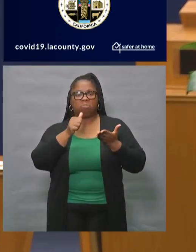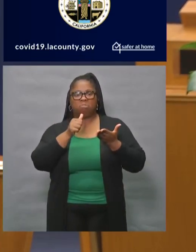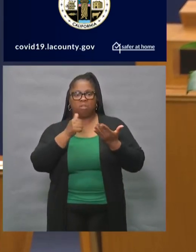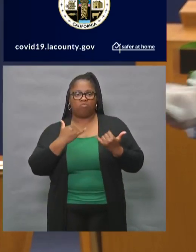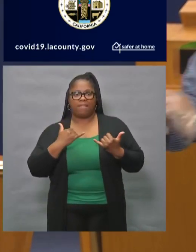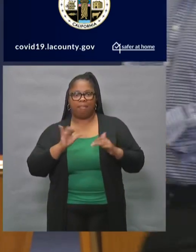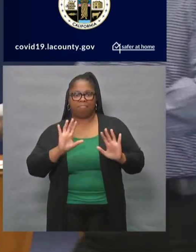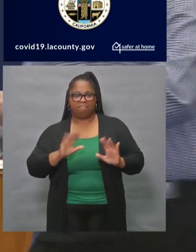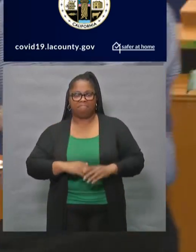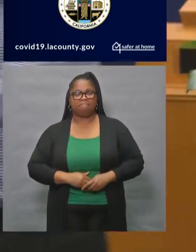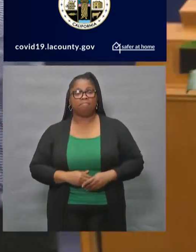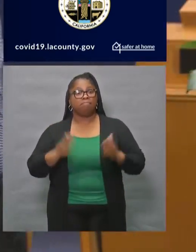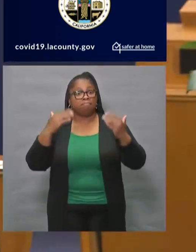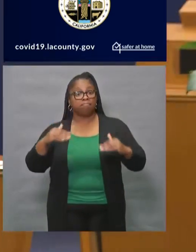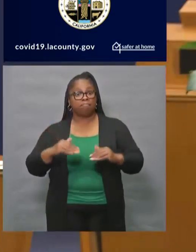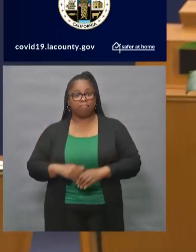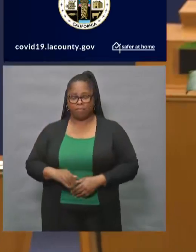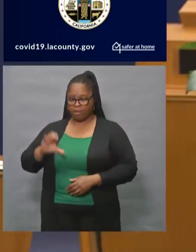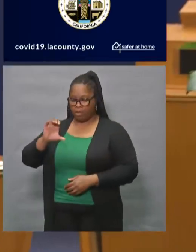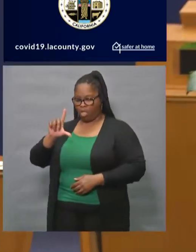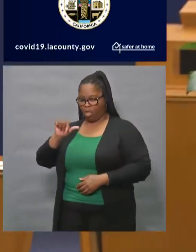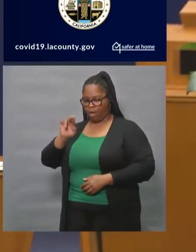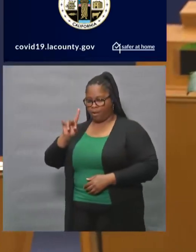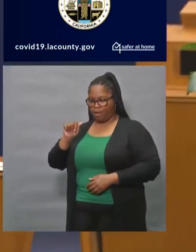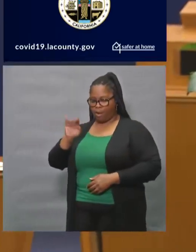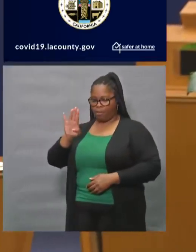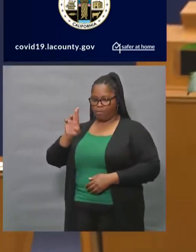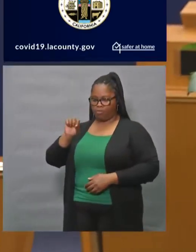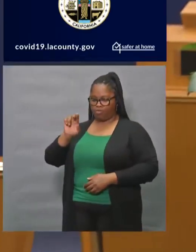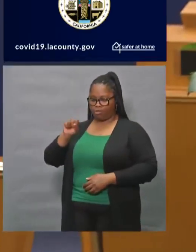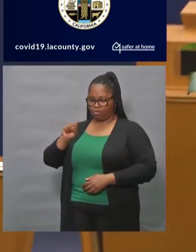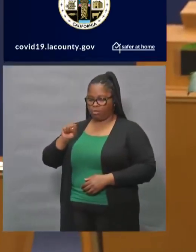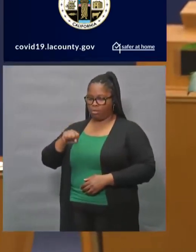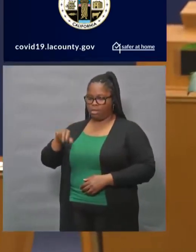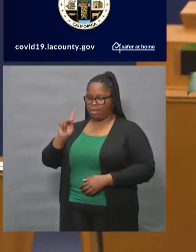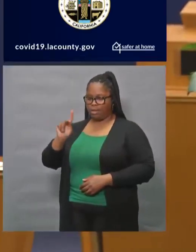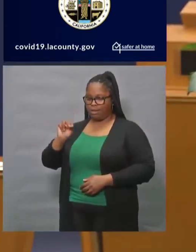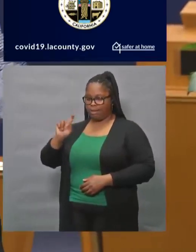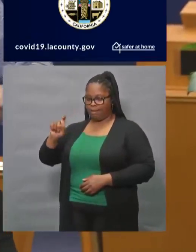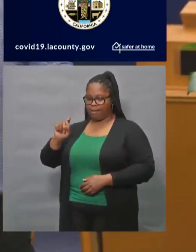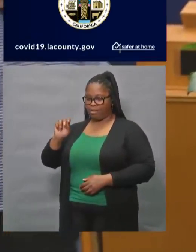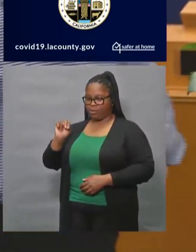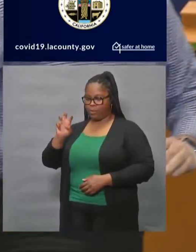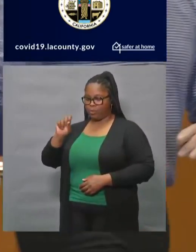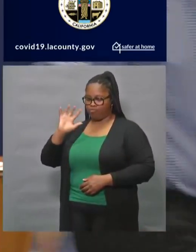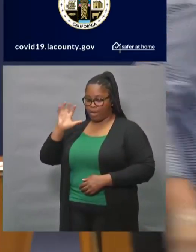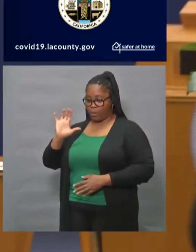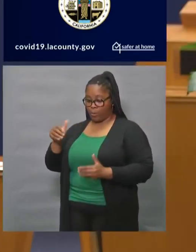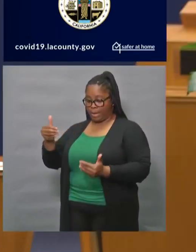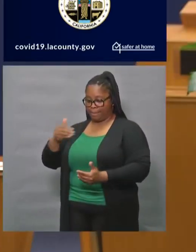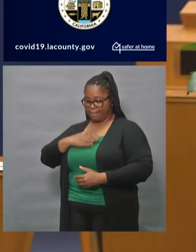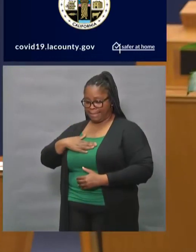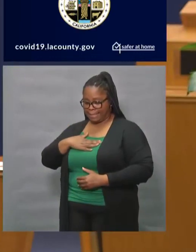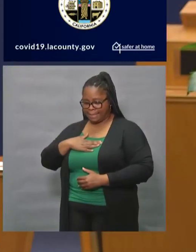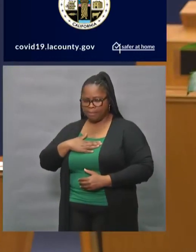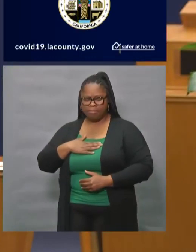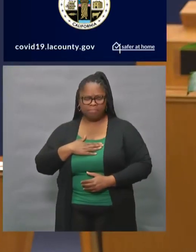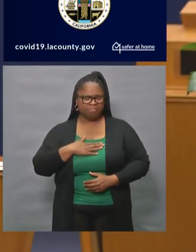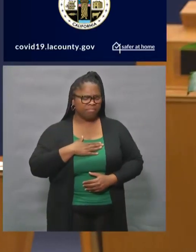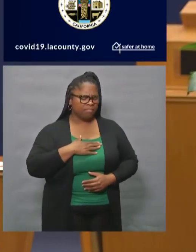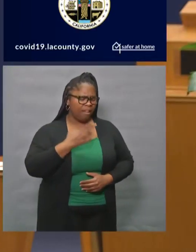That will come from the line of Claudia Puchetta, KNX News Radio. Please go ahead. Hi. Do you have an idea